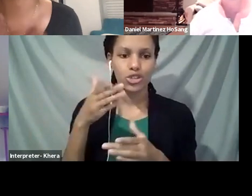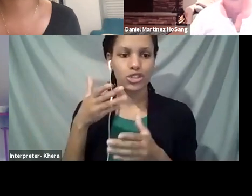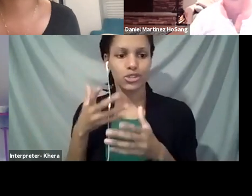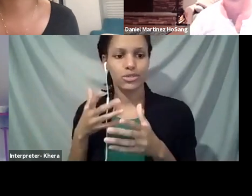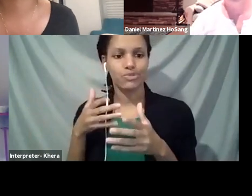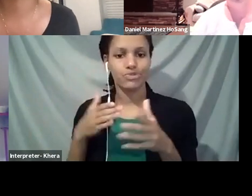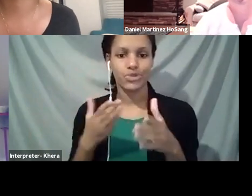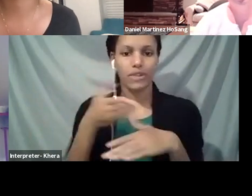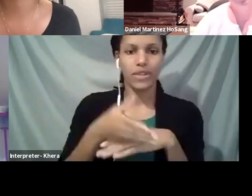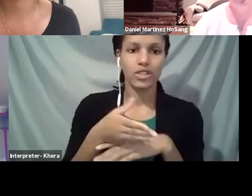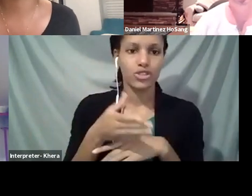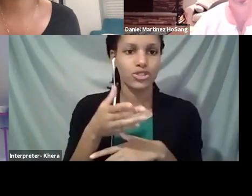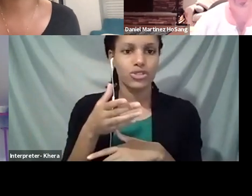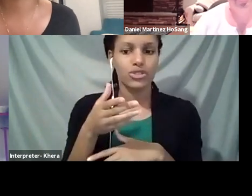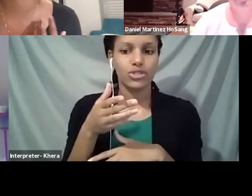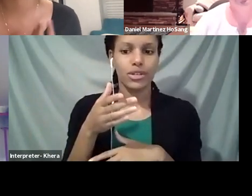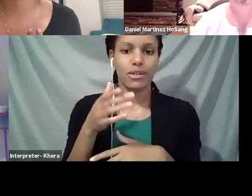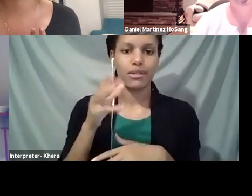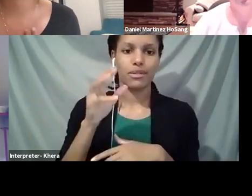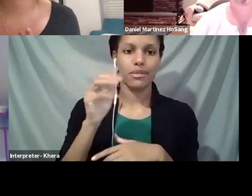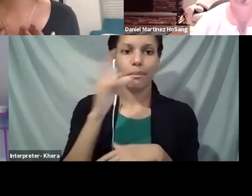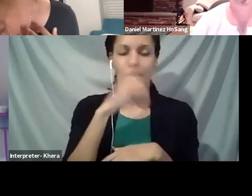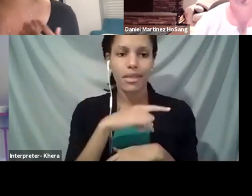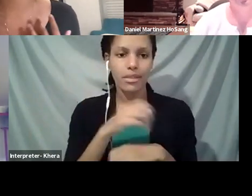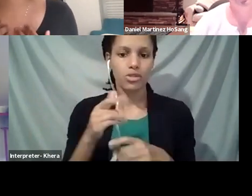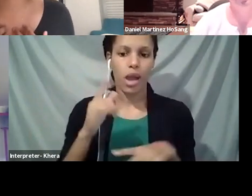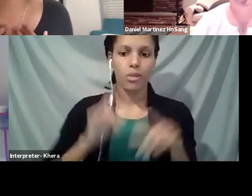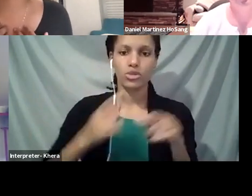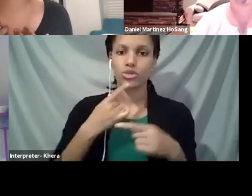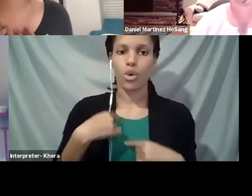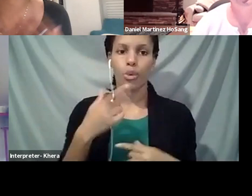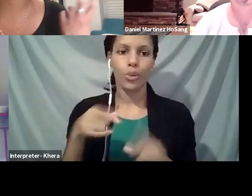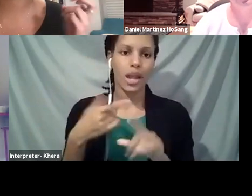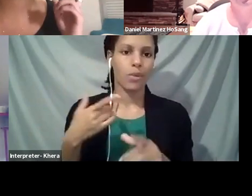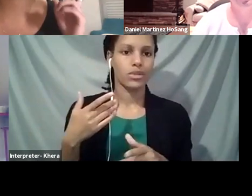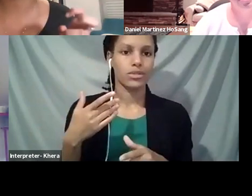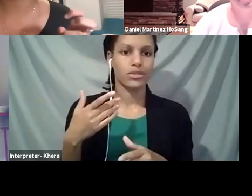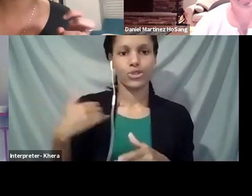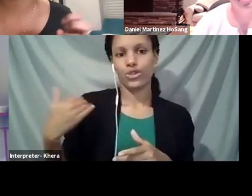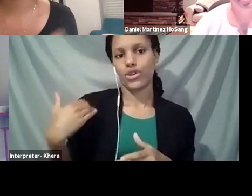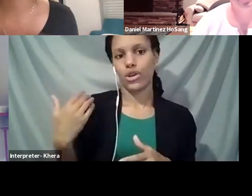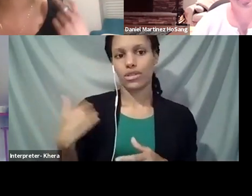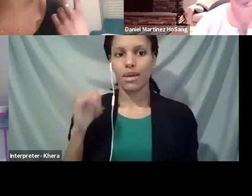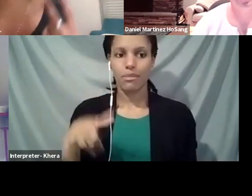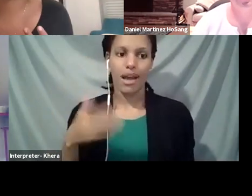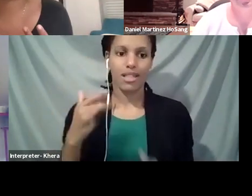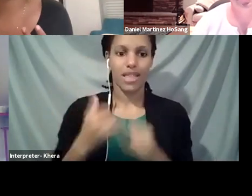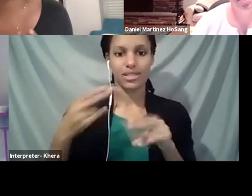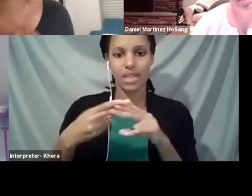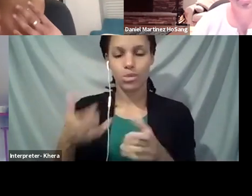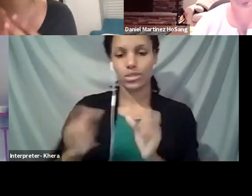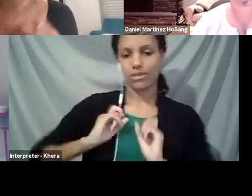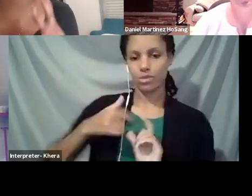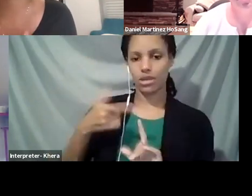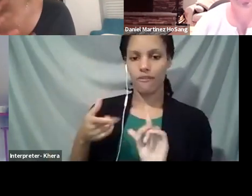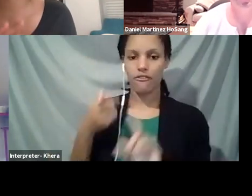assert India as belonging only to Hindus. And I was told growing up that my last name was given to us by like Muslim invaders, and it's not our real last name,